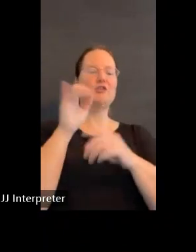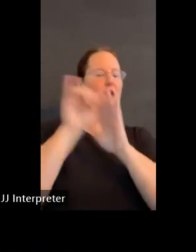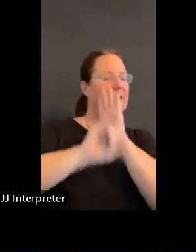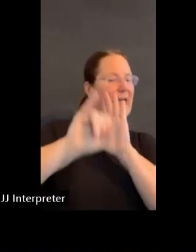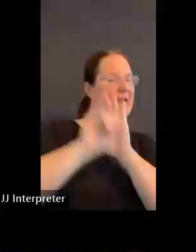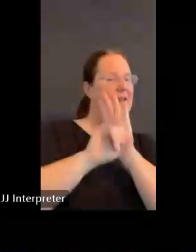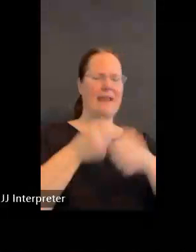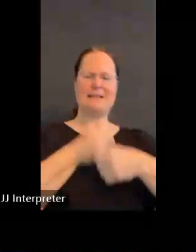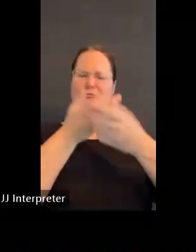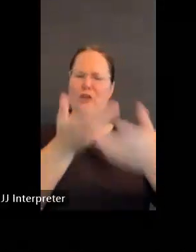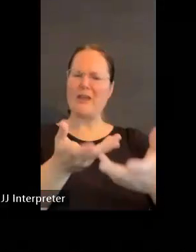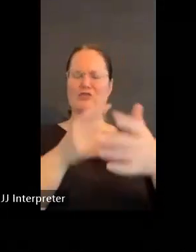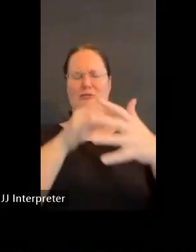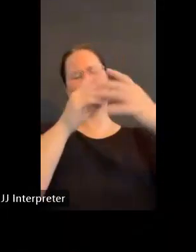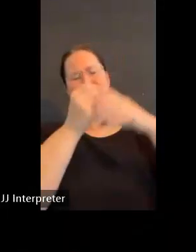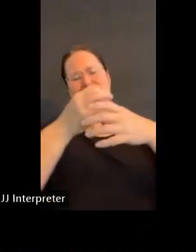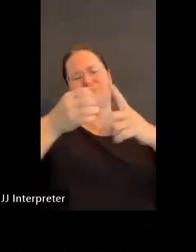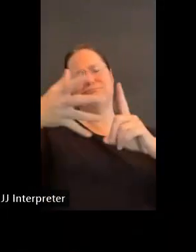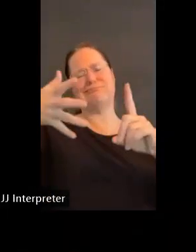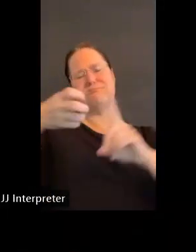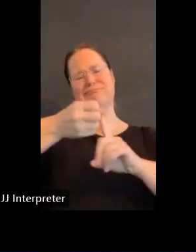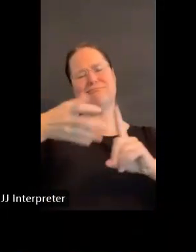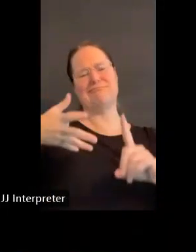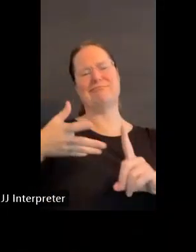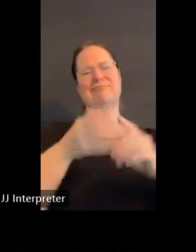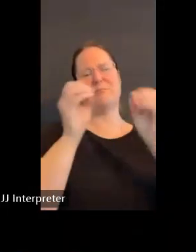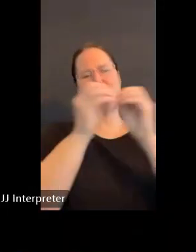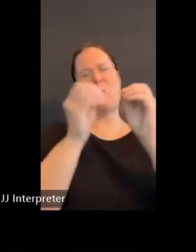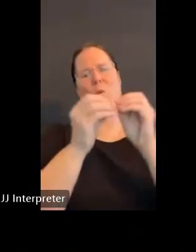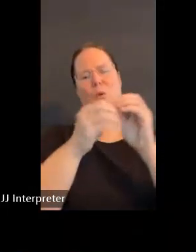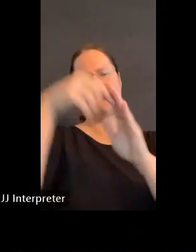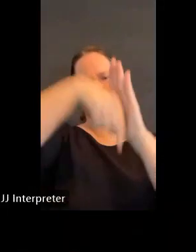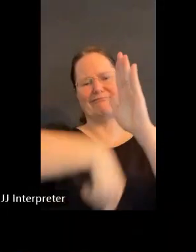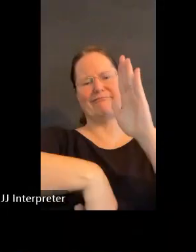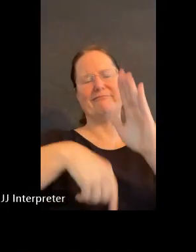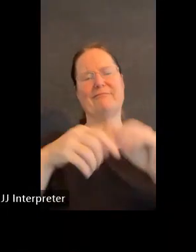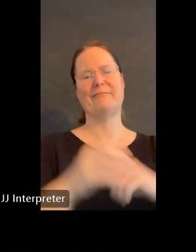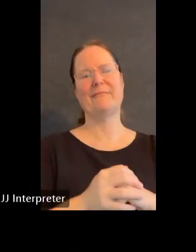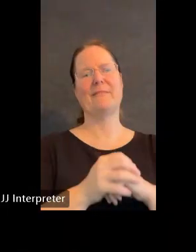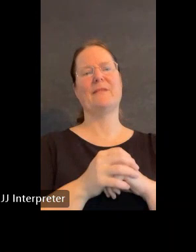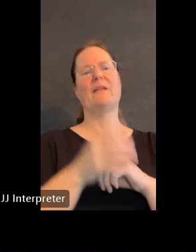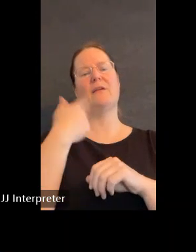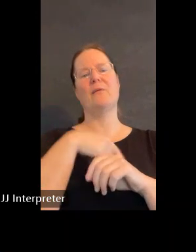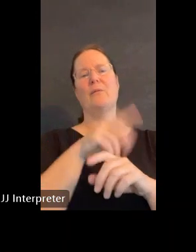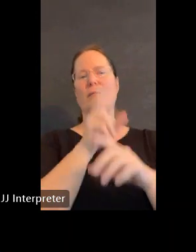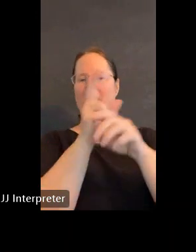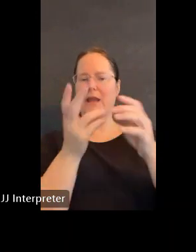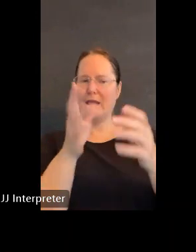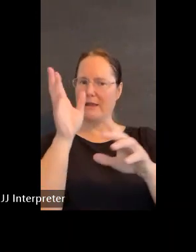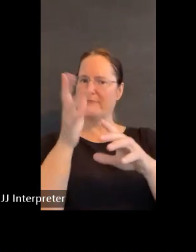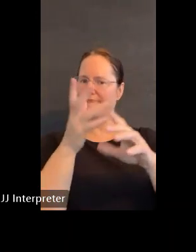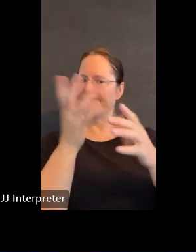expansive look at the protected class of sex. And we do utilize these regulations as we accept